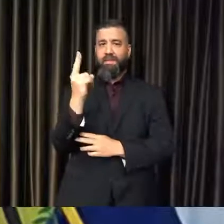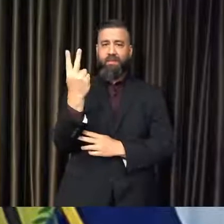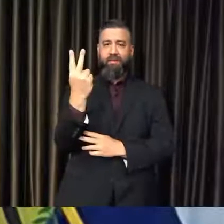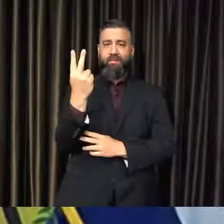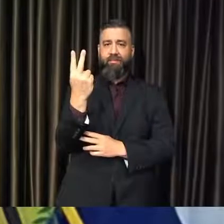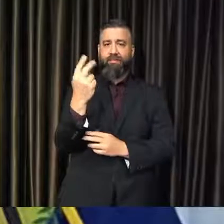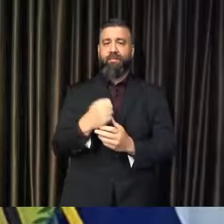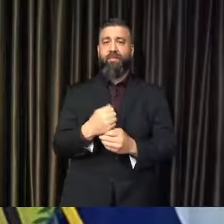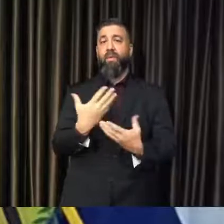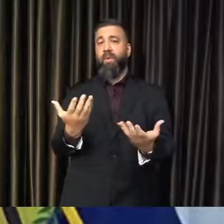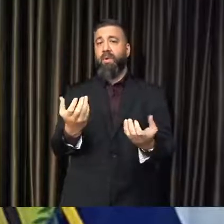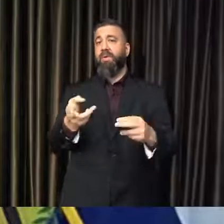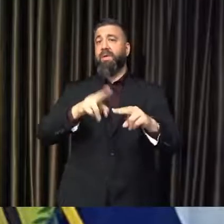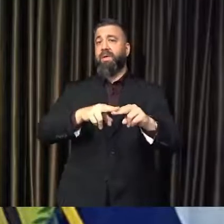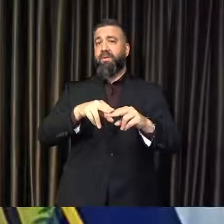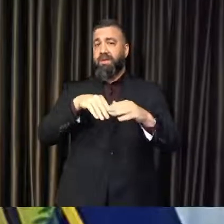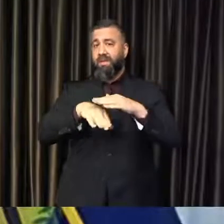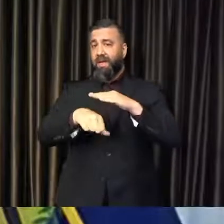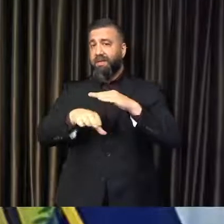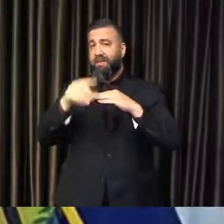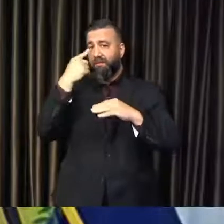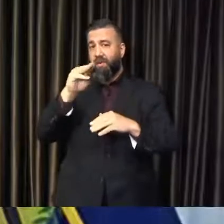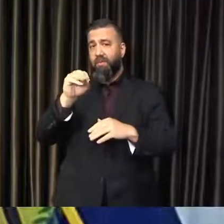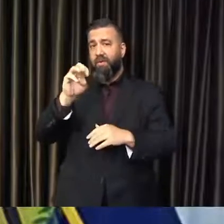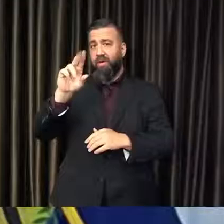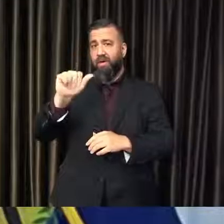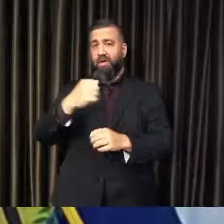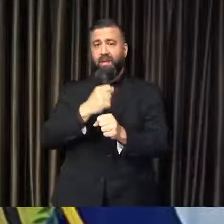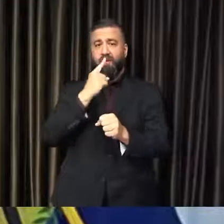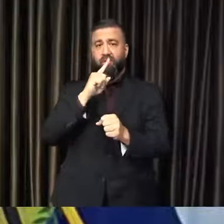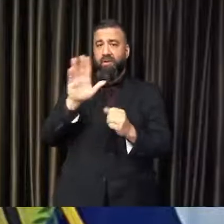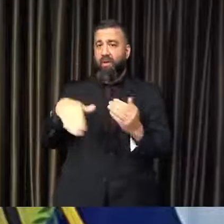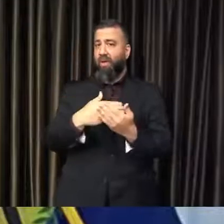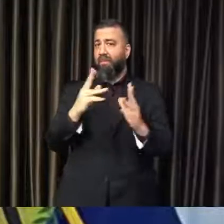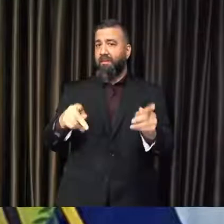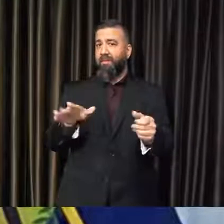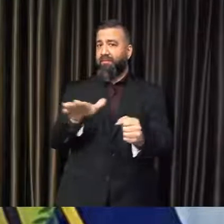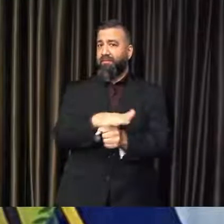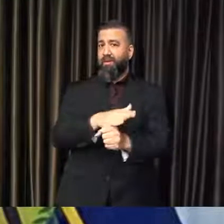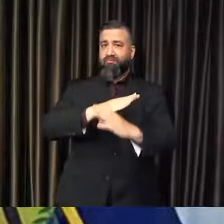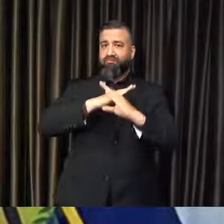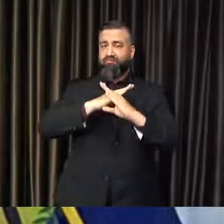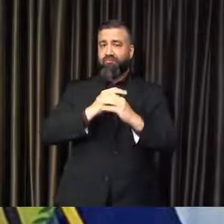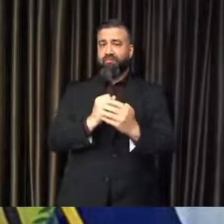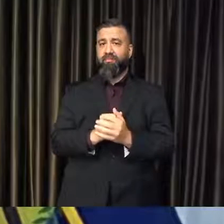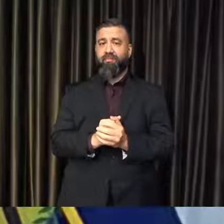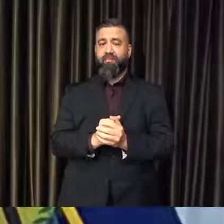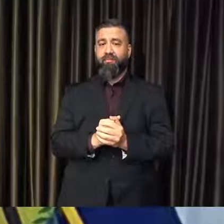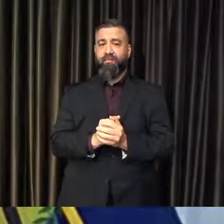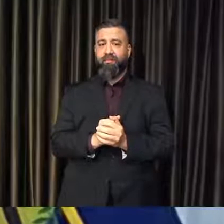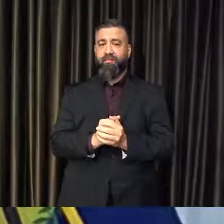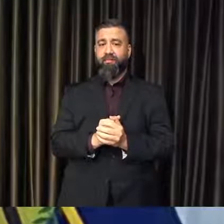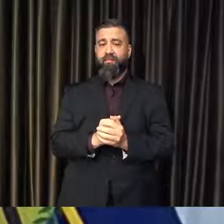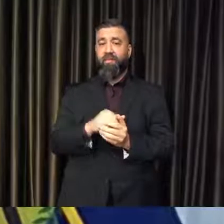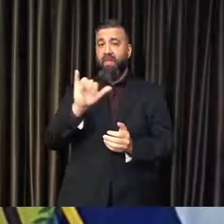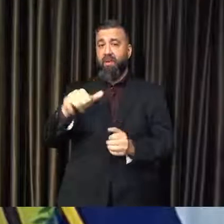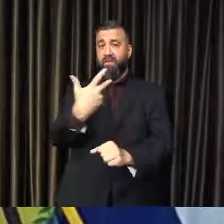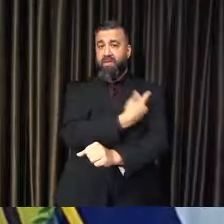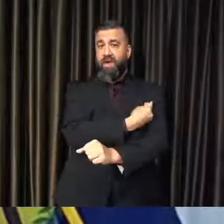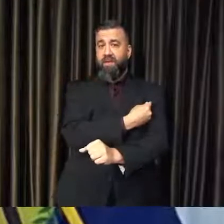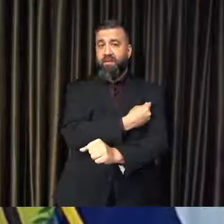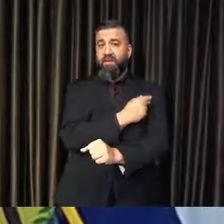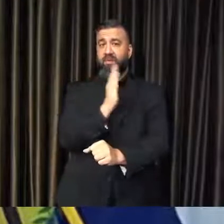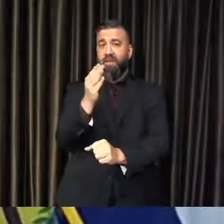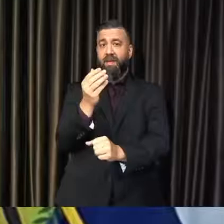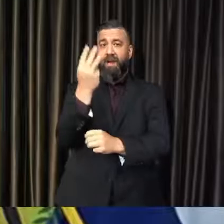ensure our residents are fully vaccinated. Those shots will be administered every Wednesday, including today,